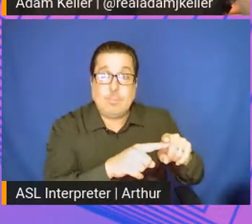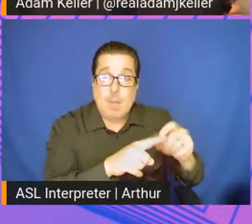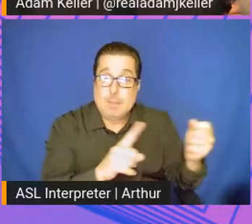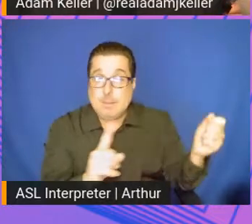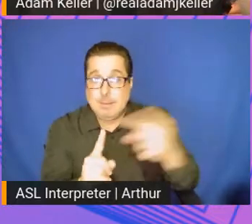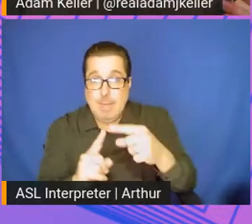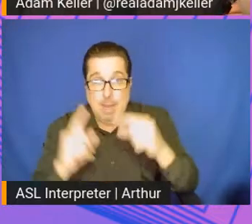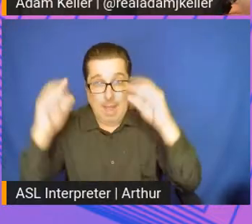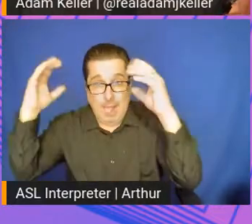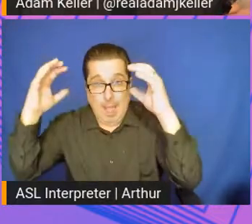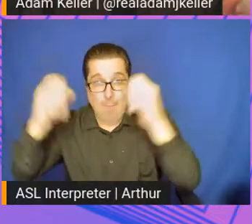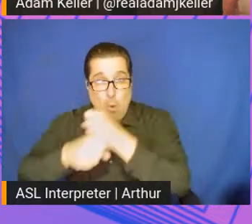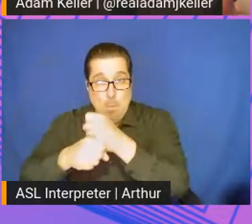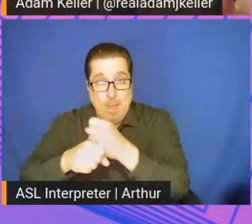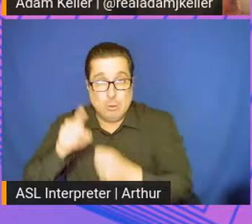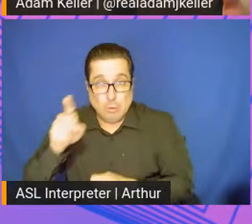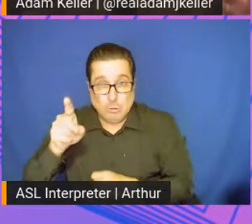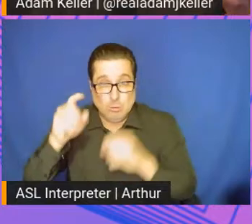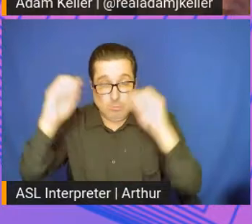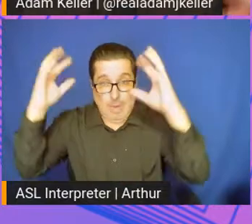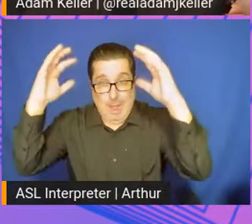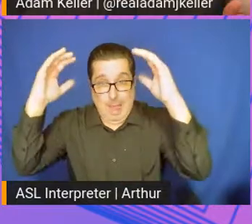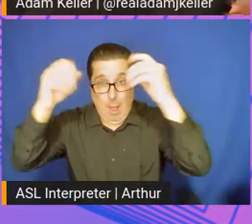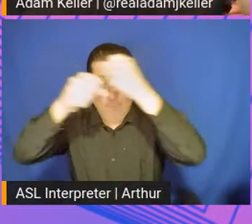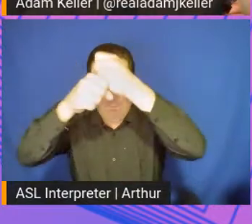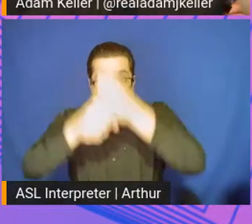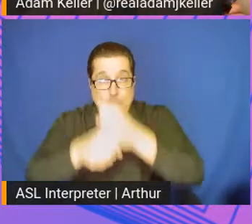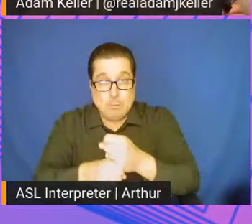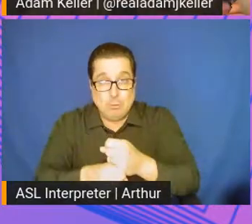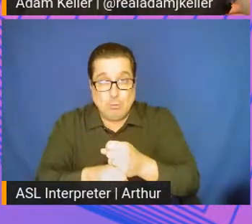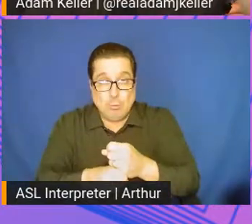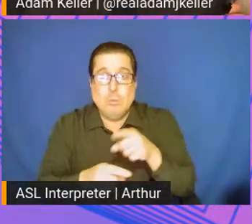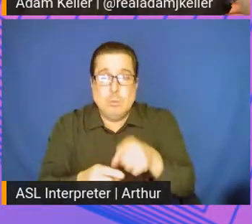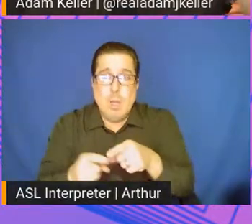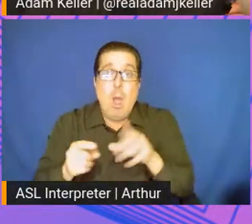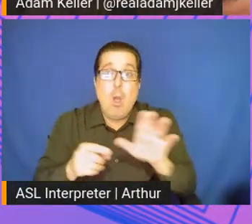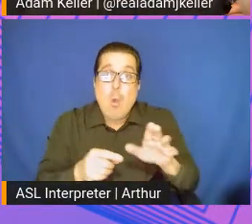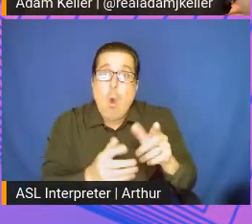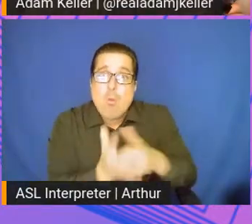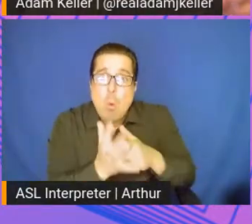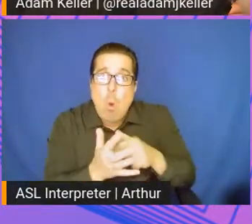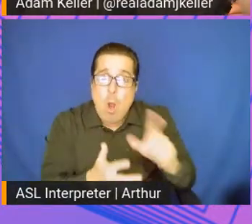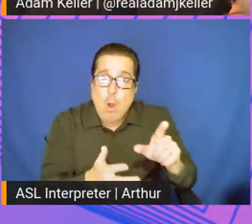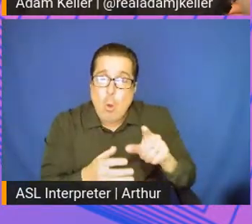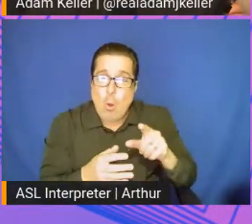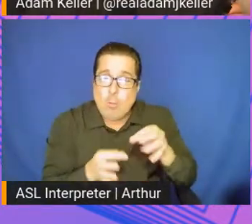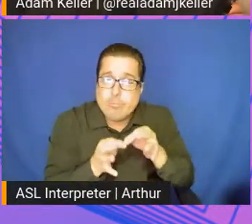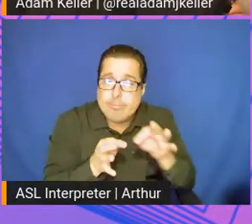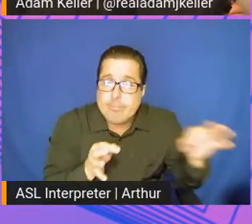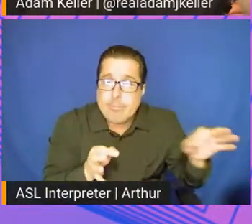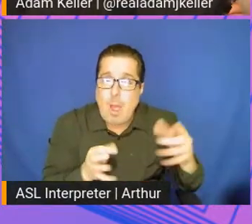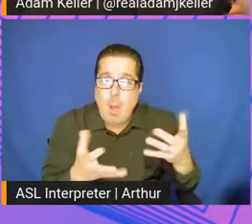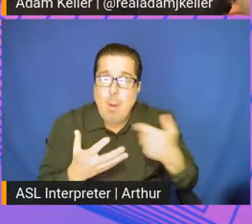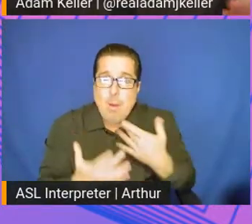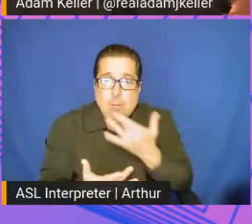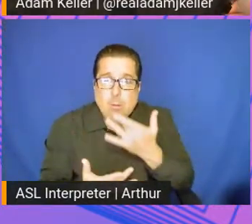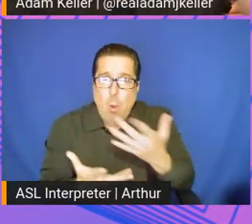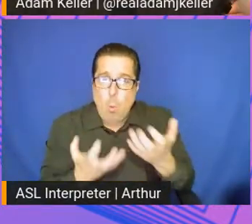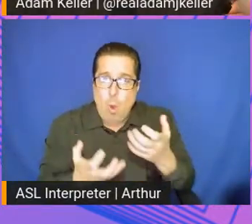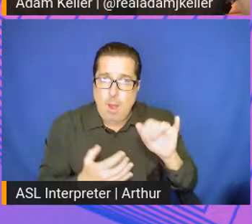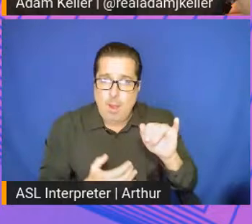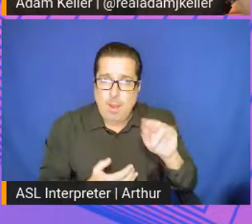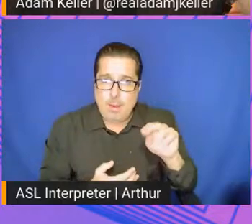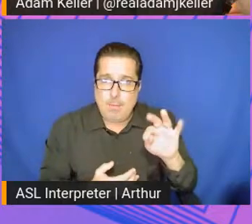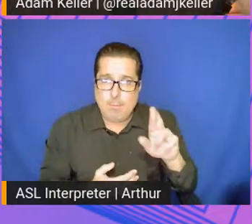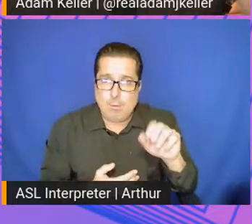CloudFormation, and CloudFormation will then take those requirements which you've defined, that desired state of your infrastructure, and then build